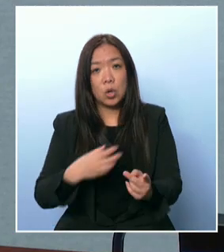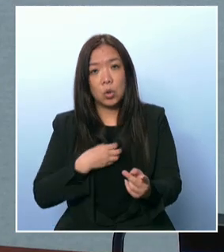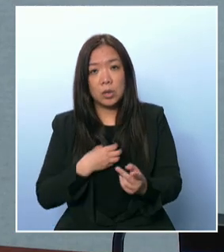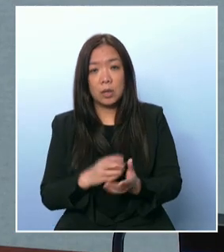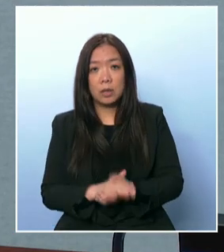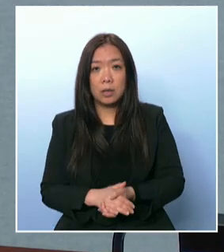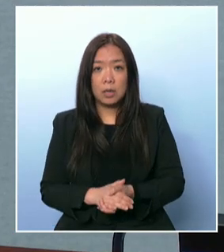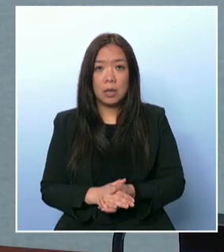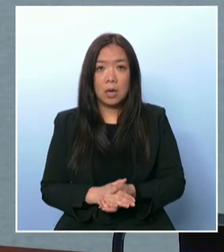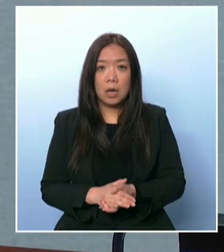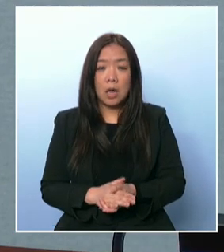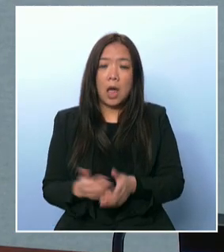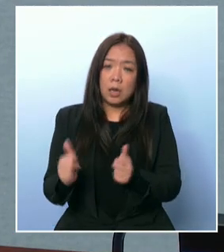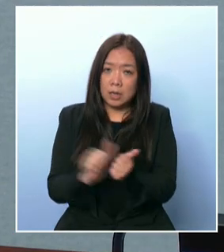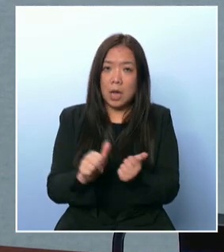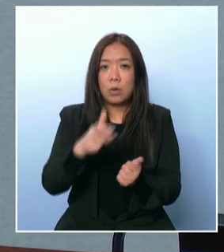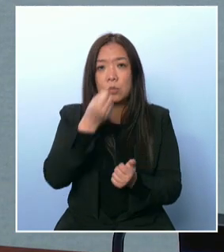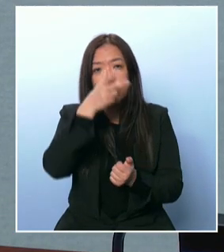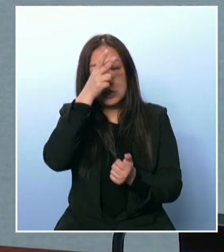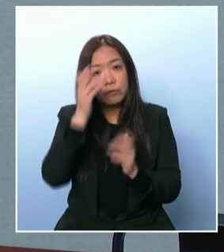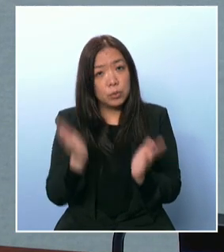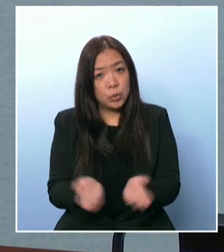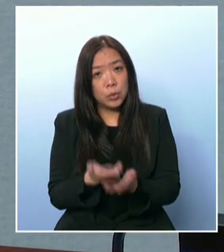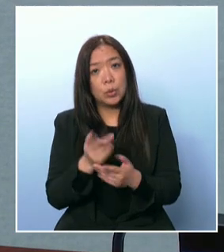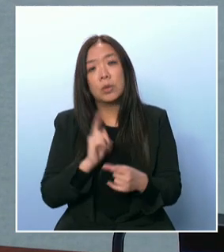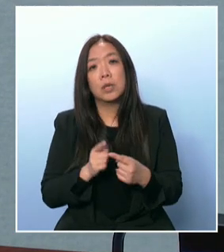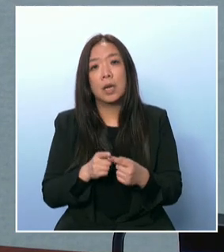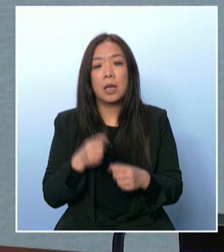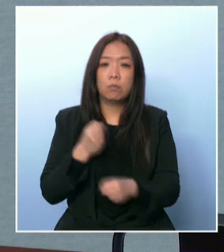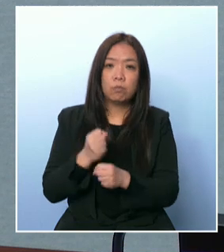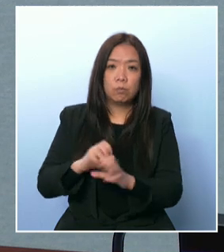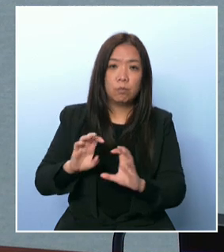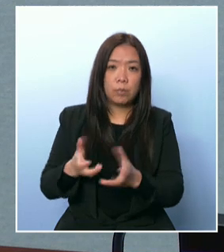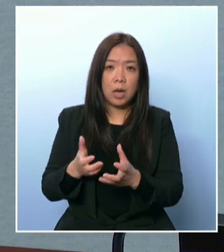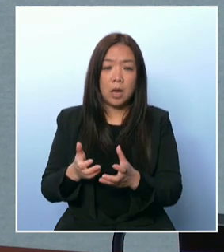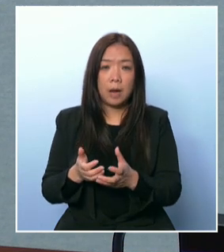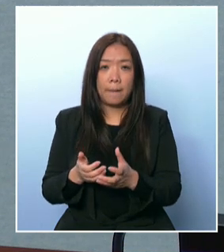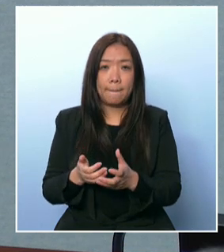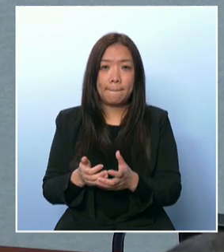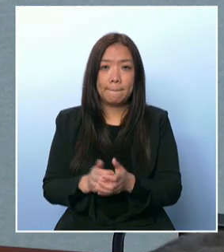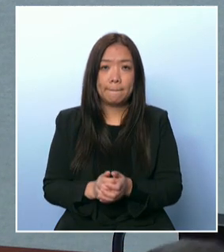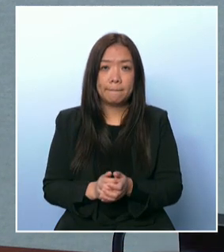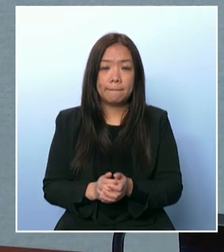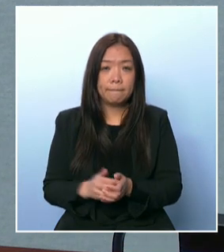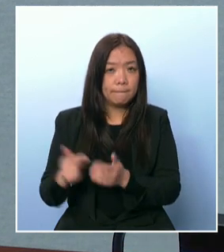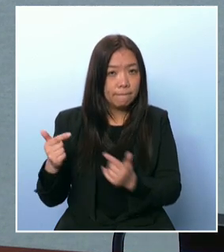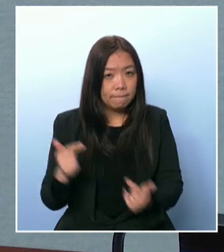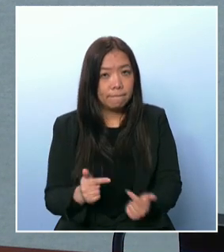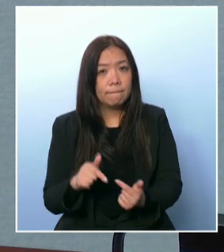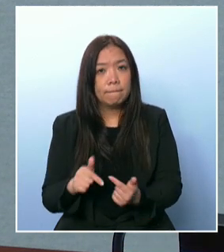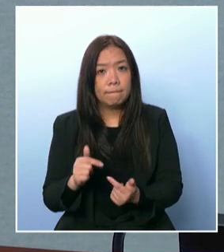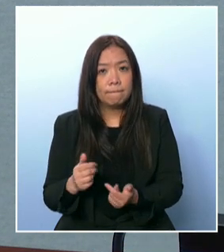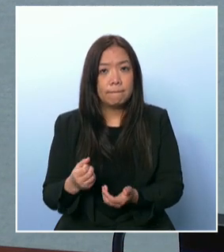Now, development of CM in the past few years is attributable to the efforts made by the government and